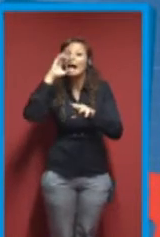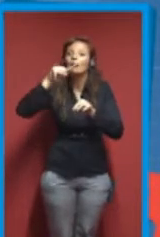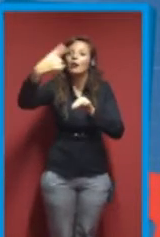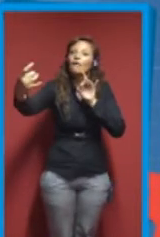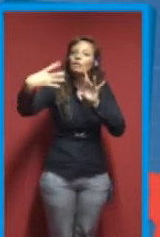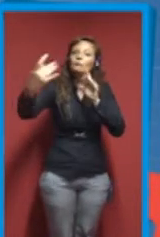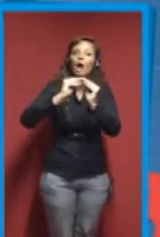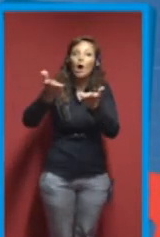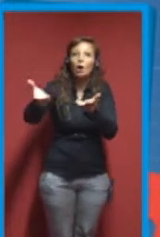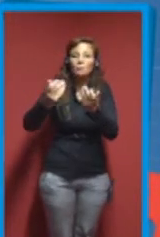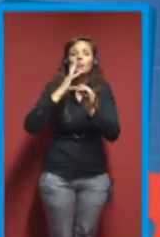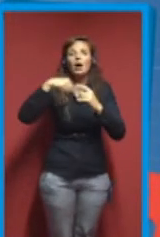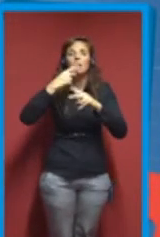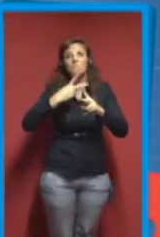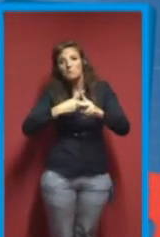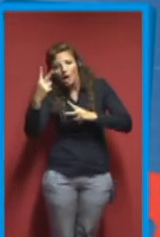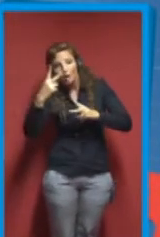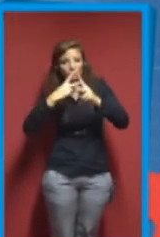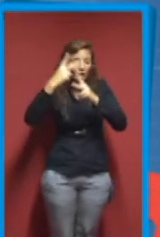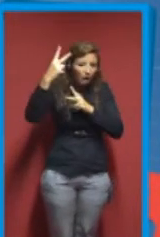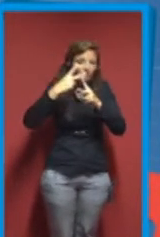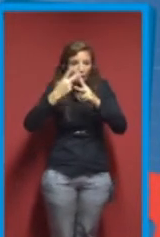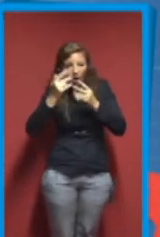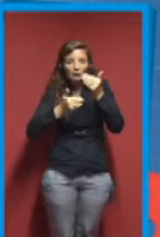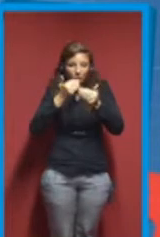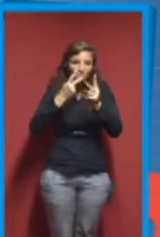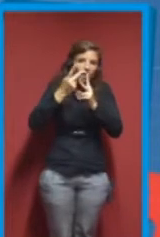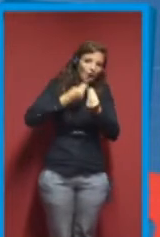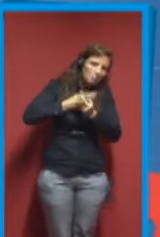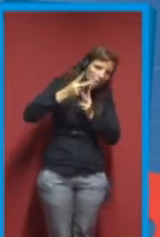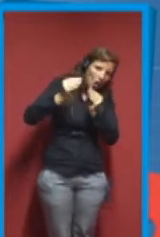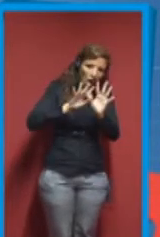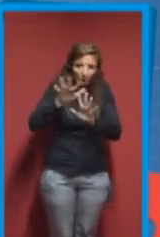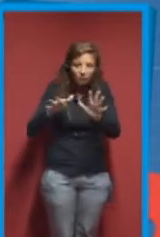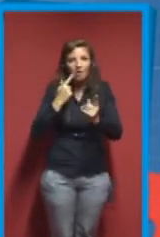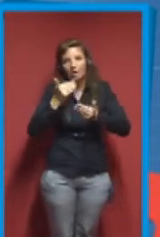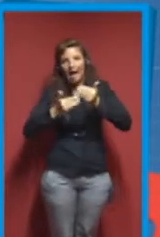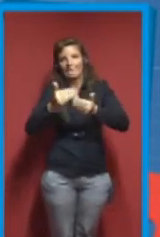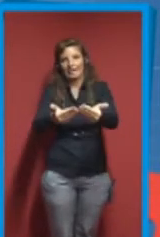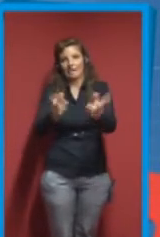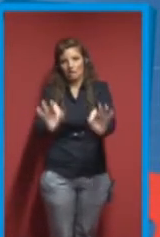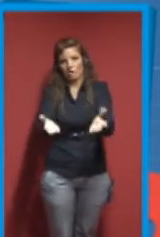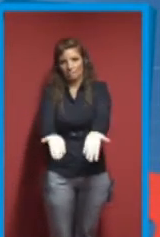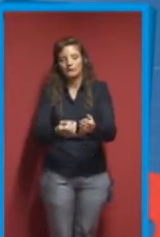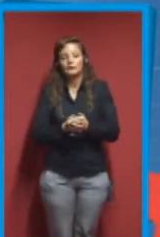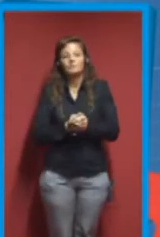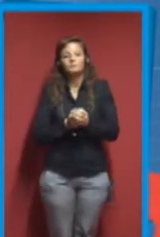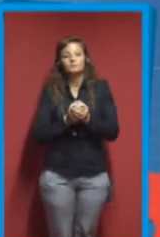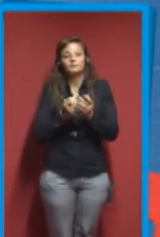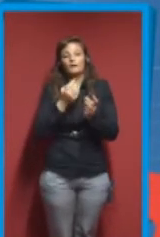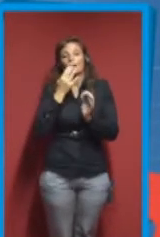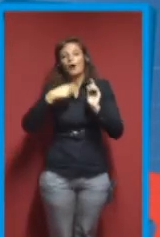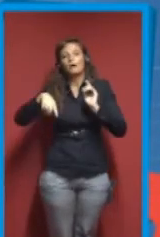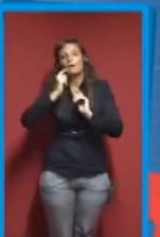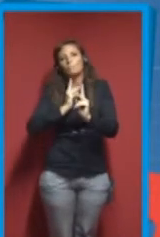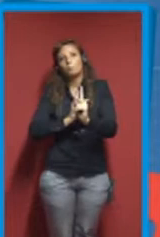science and taking pictures and showing each other. So when we went live, the dolls were bone white. We discovered